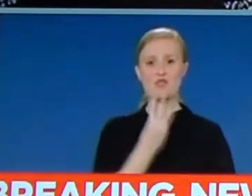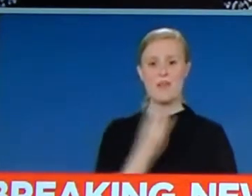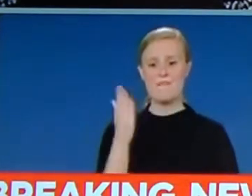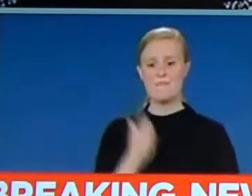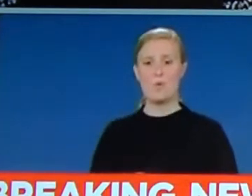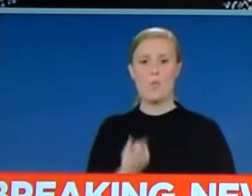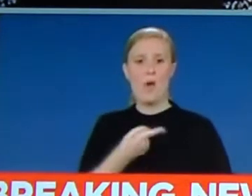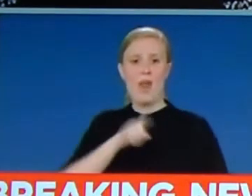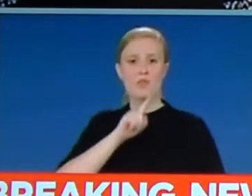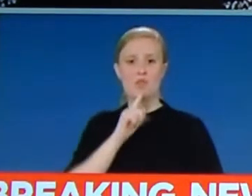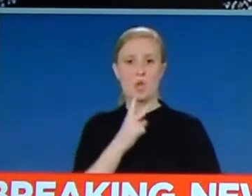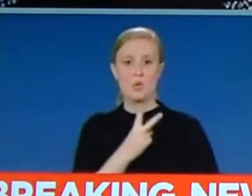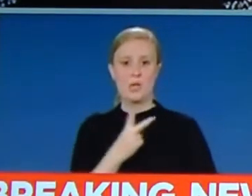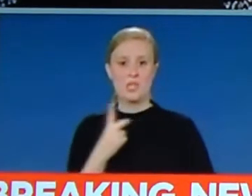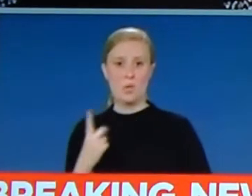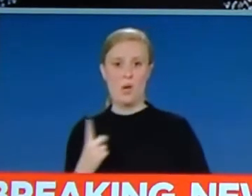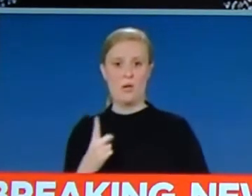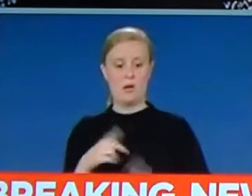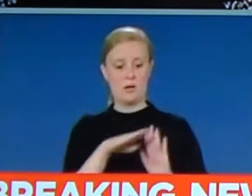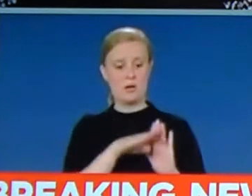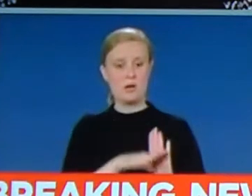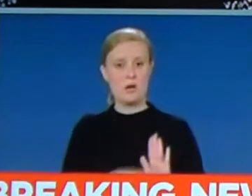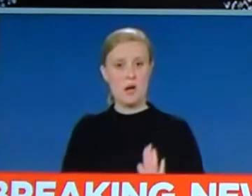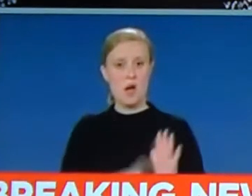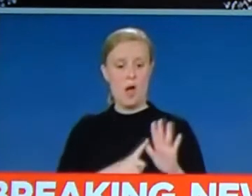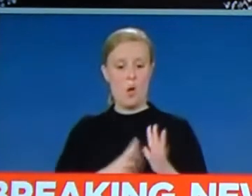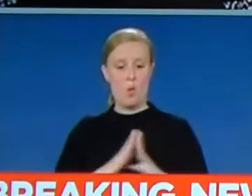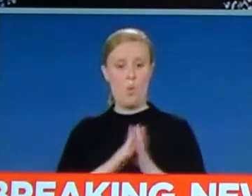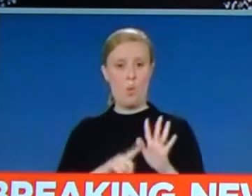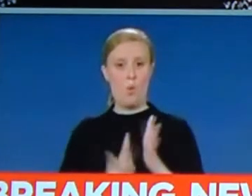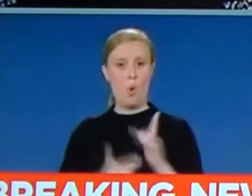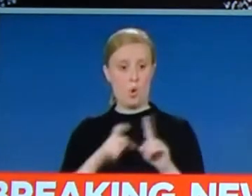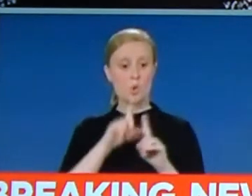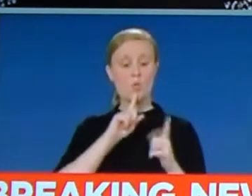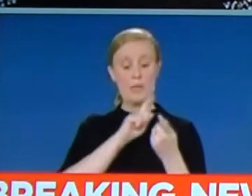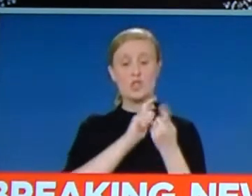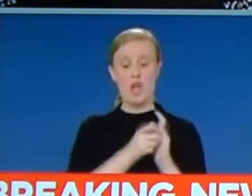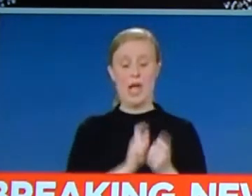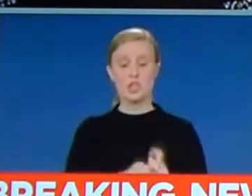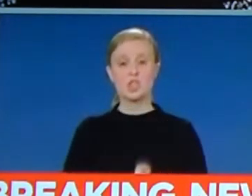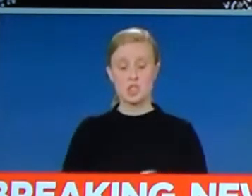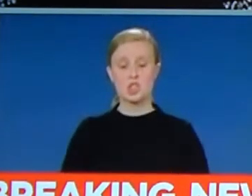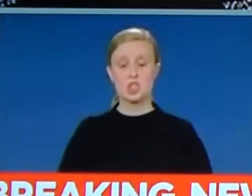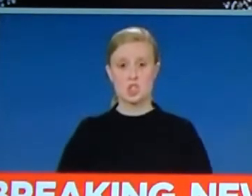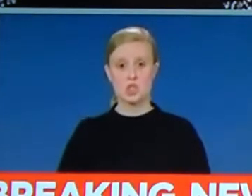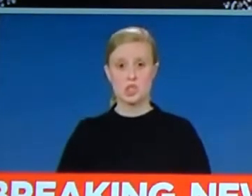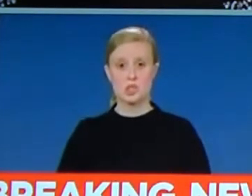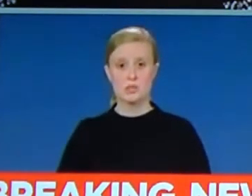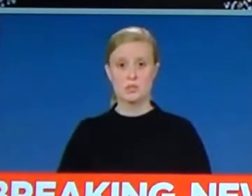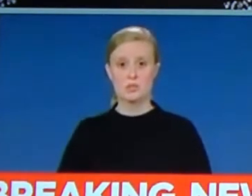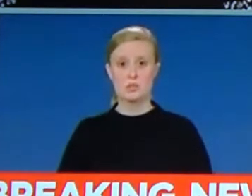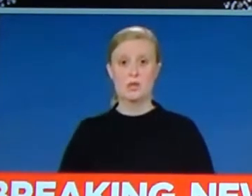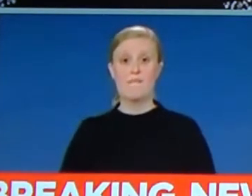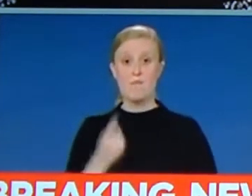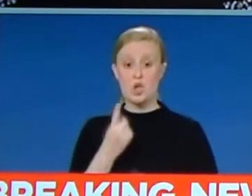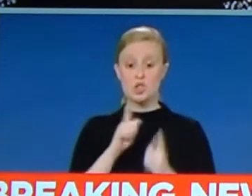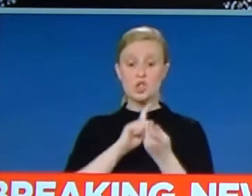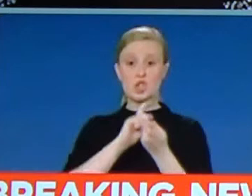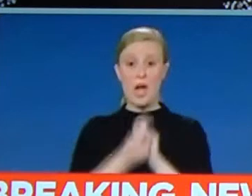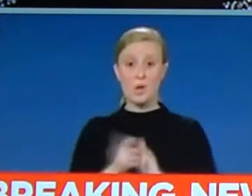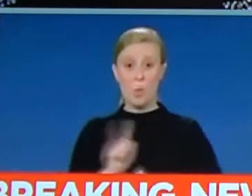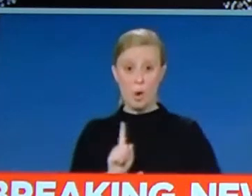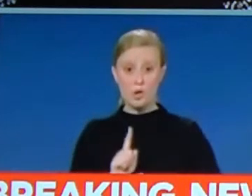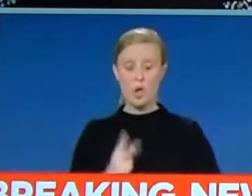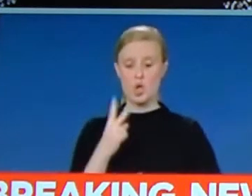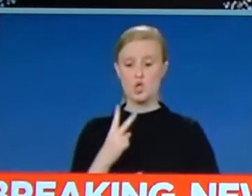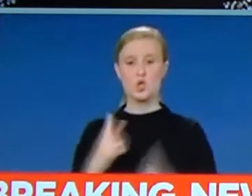be changed to allow for 2 changes across 103 awards. The first is for 2 weeks of unpaid pandemic leave